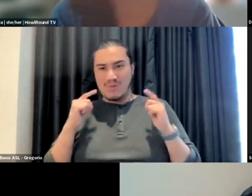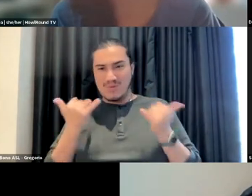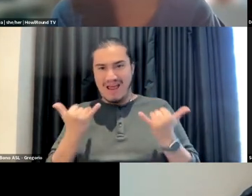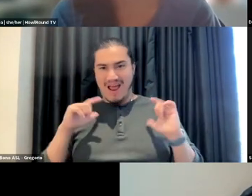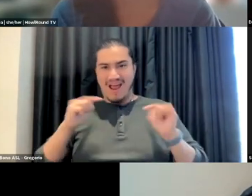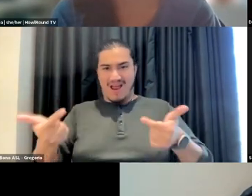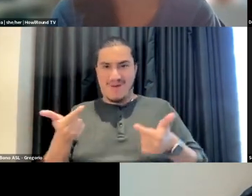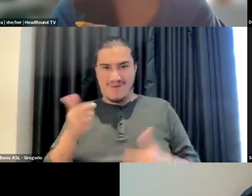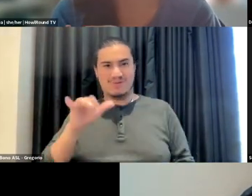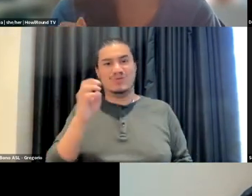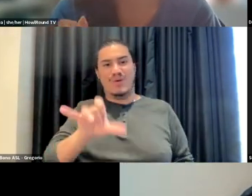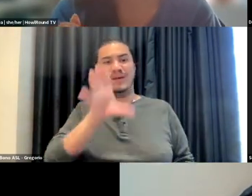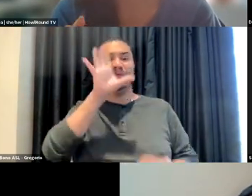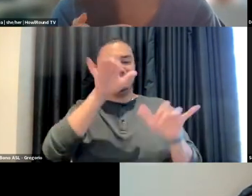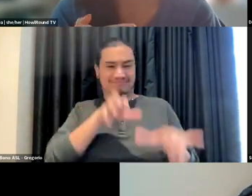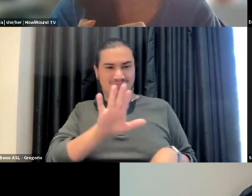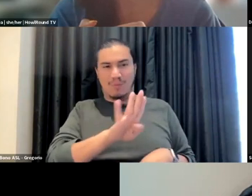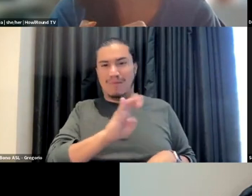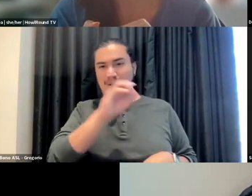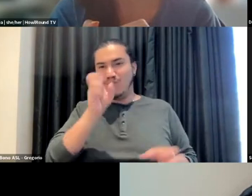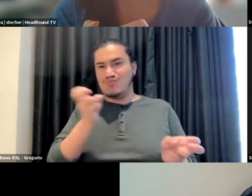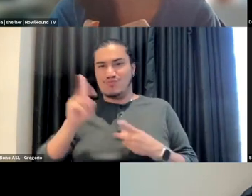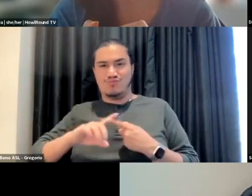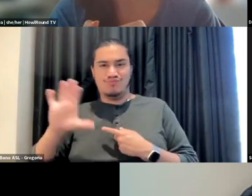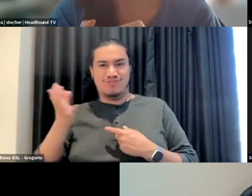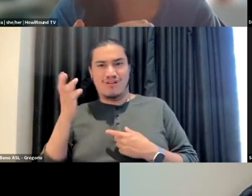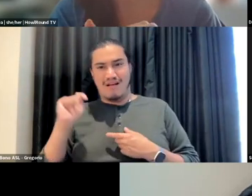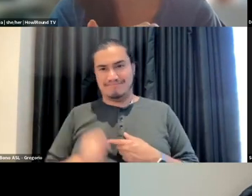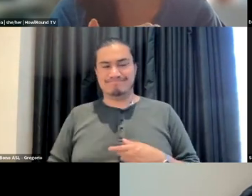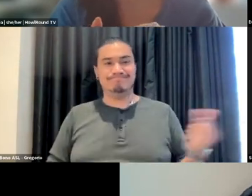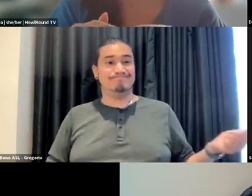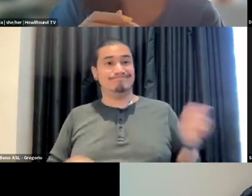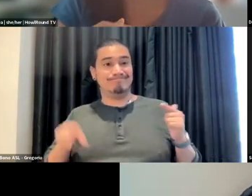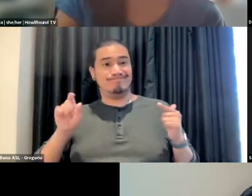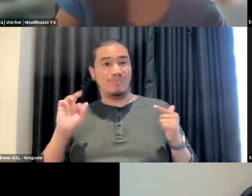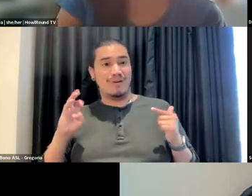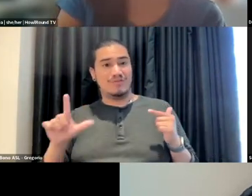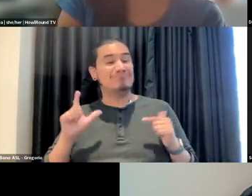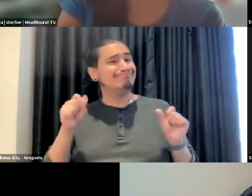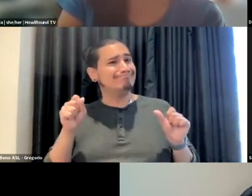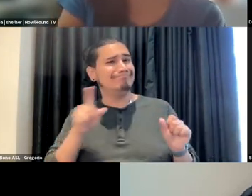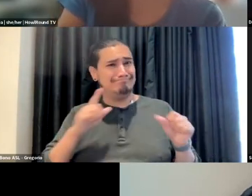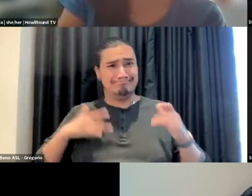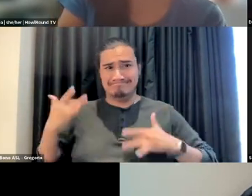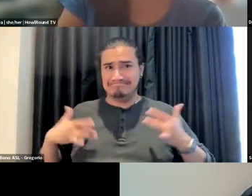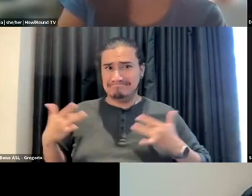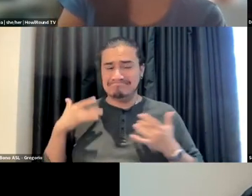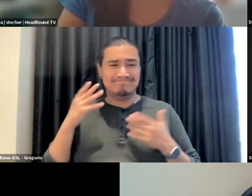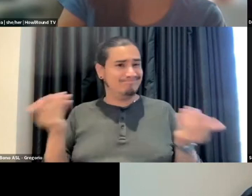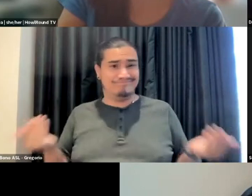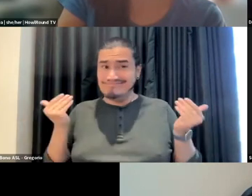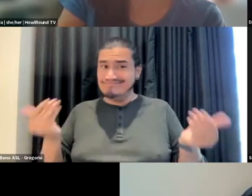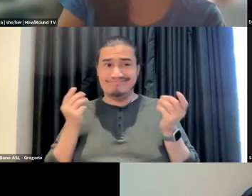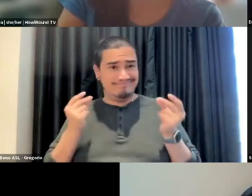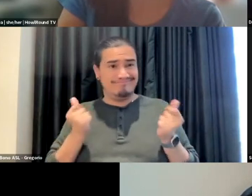I will place your bio in the chat. So thank you so much. Thank you. Yeah, I'm super excited. All right, so I'm gonna jump right in. I'm